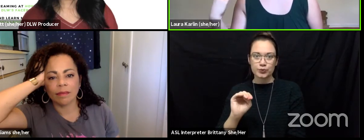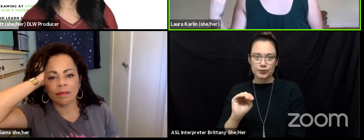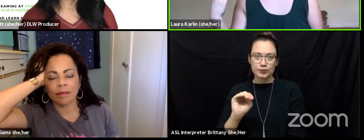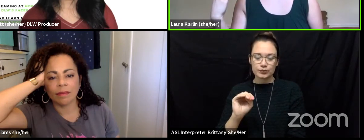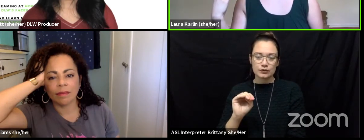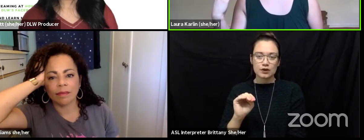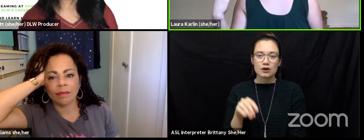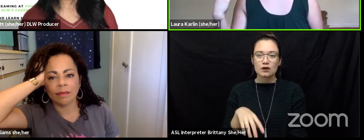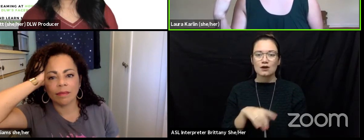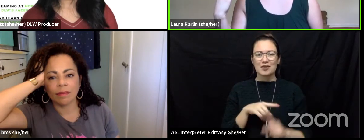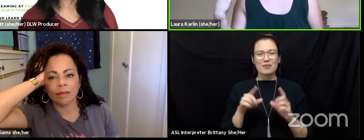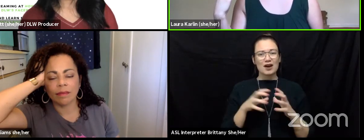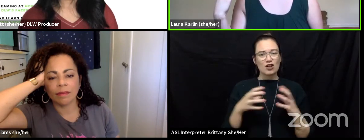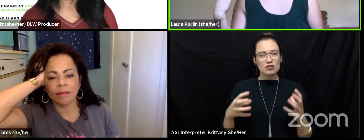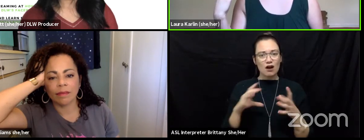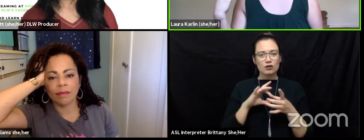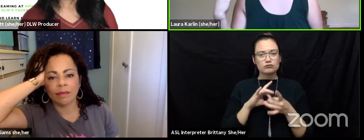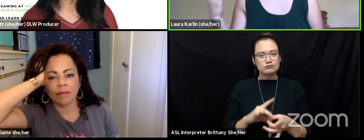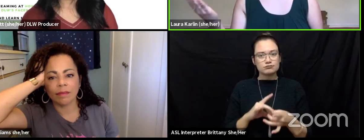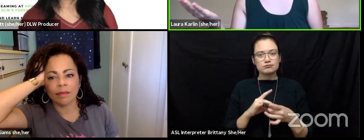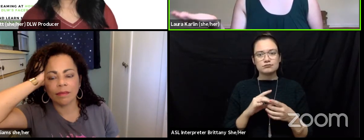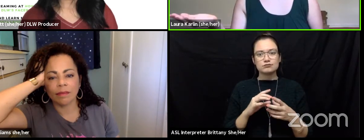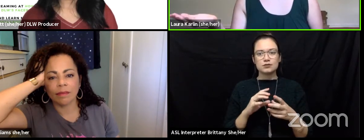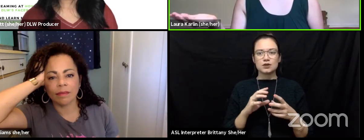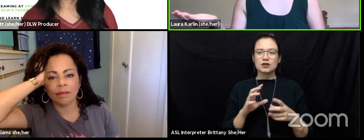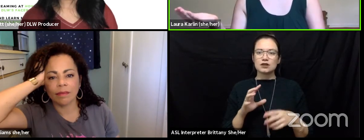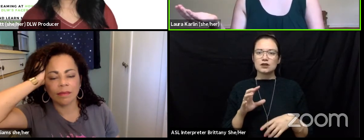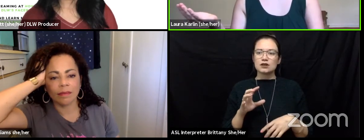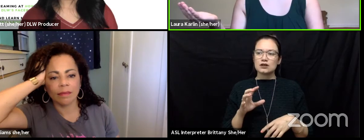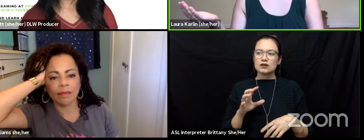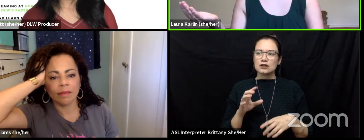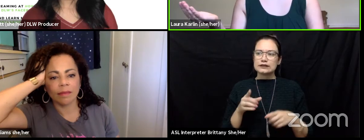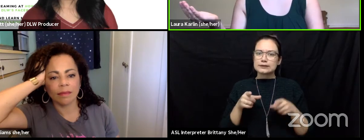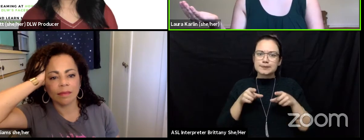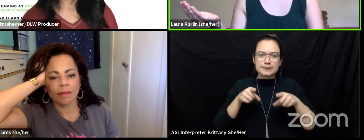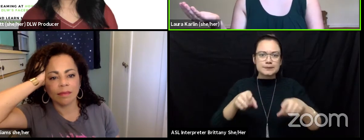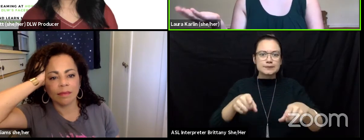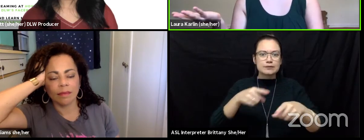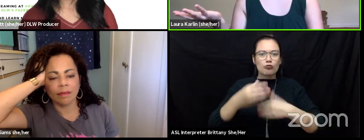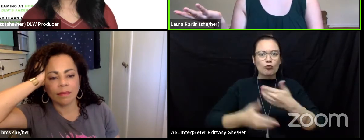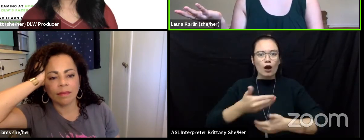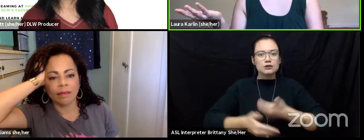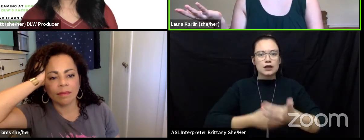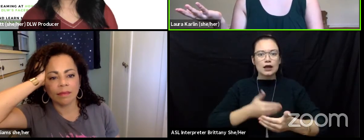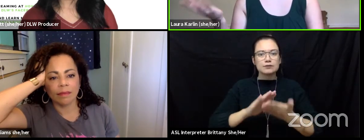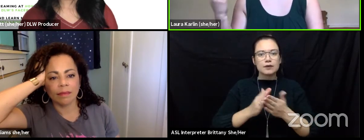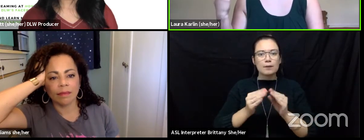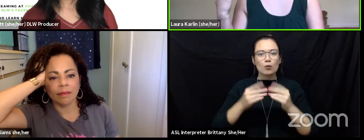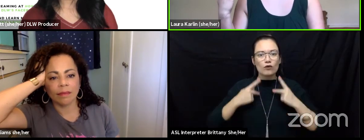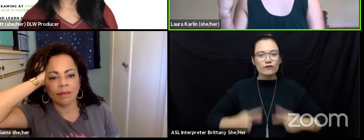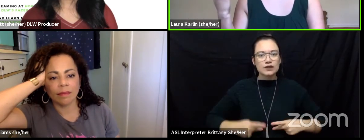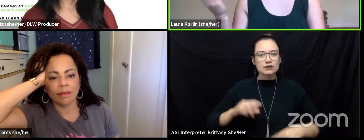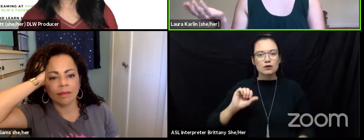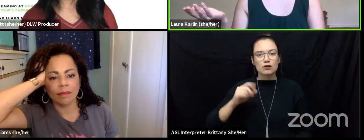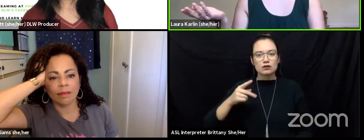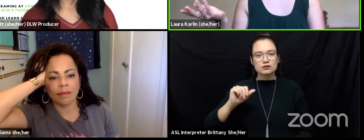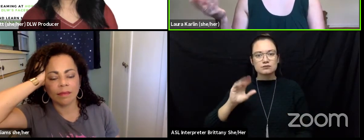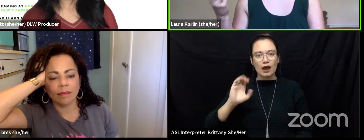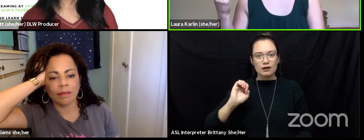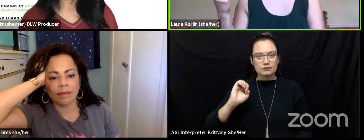But a lot of it is kind of a parallel process to getting people into physical space. It, you know, when